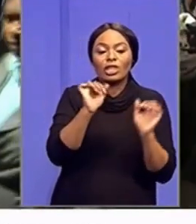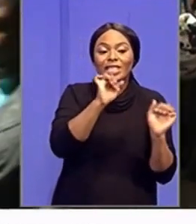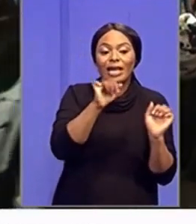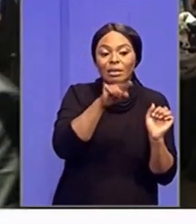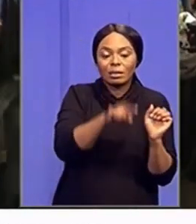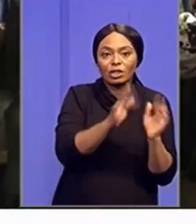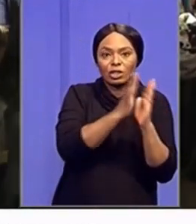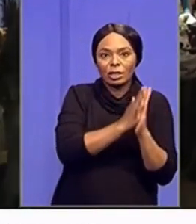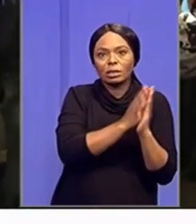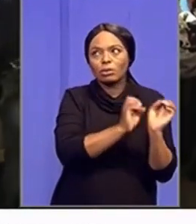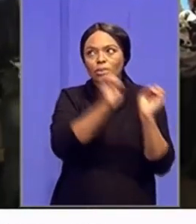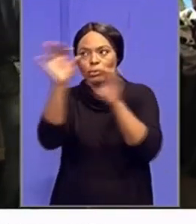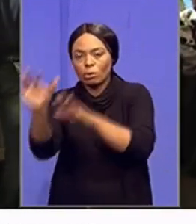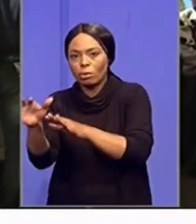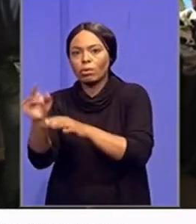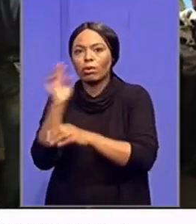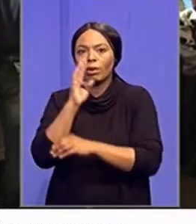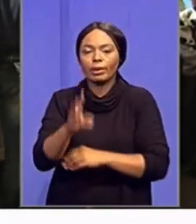gona.